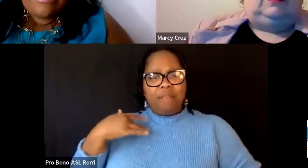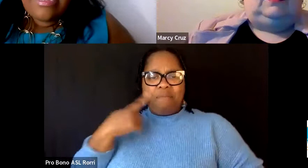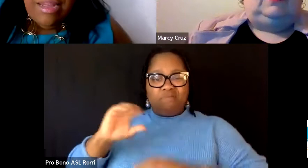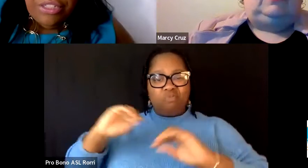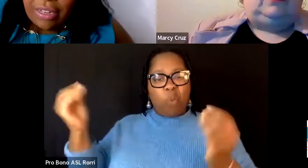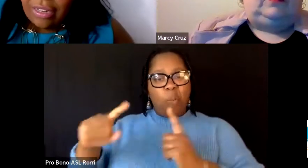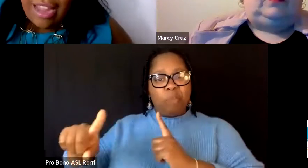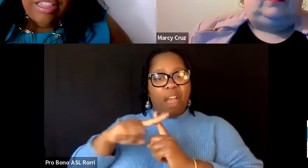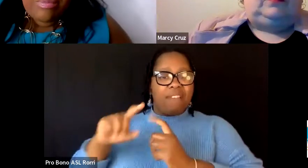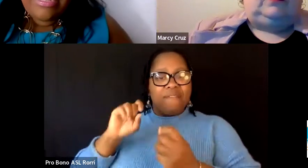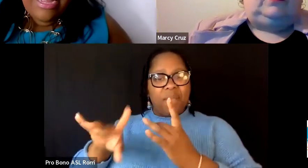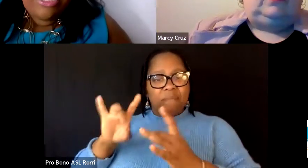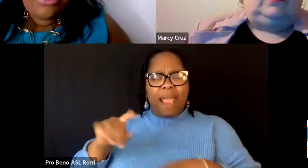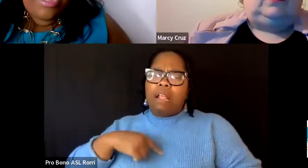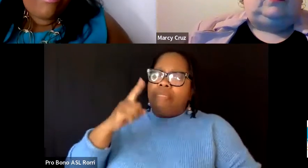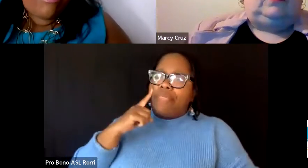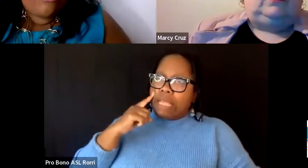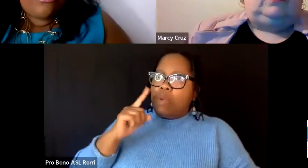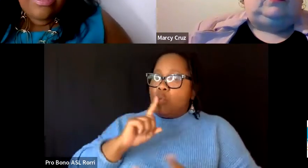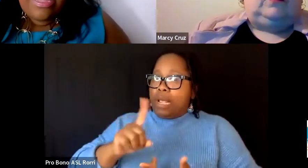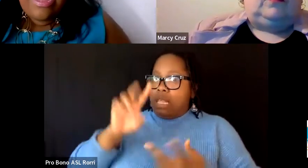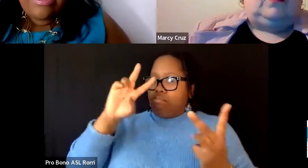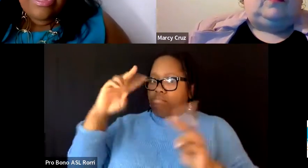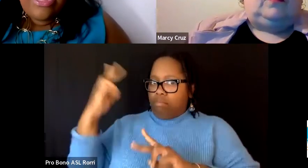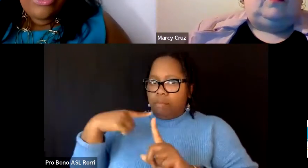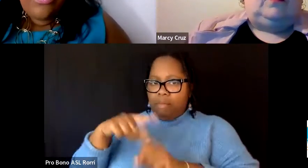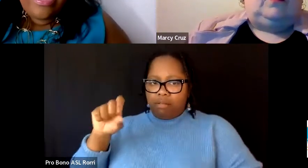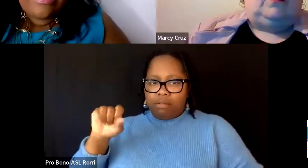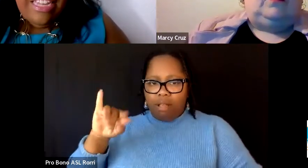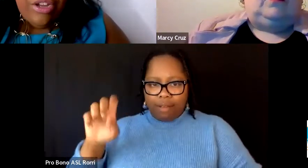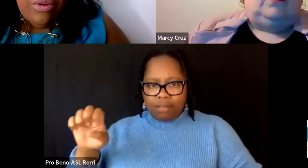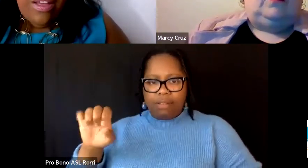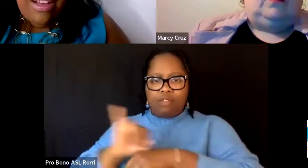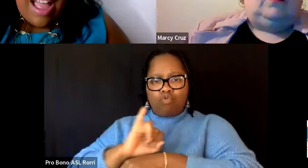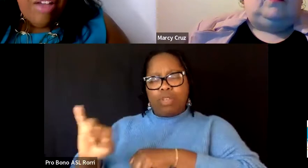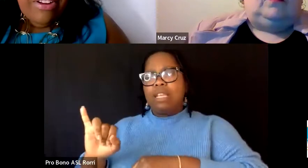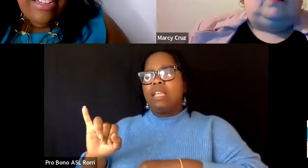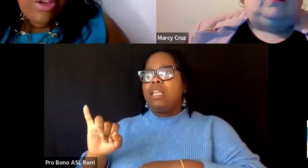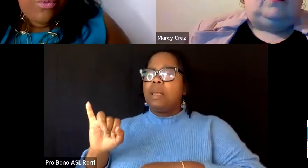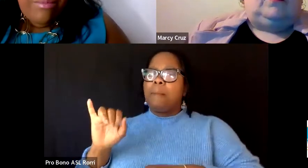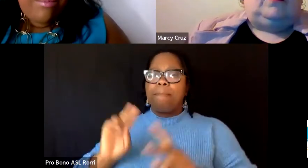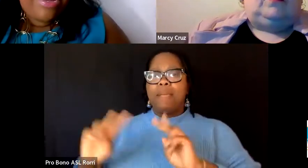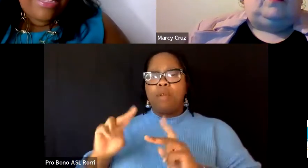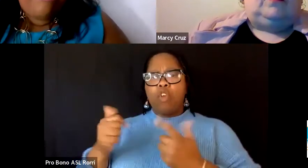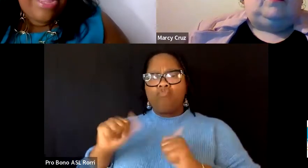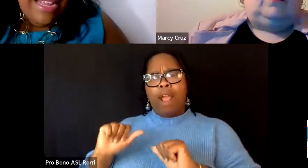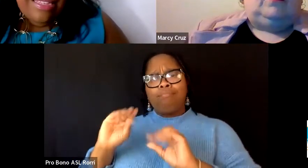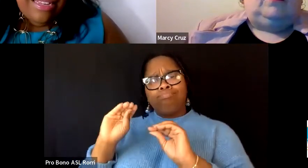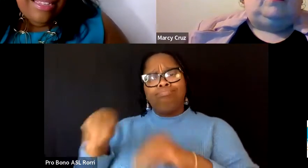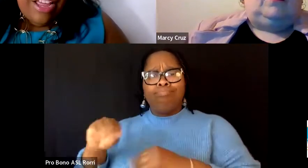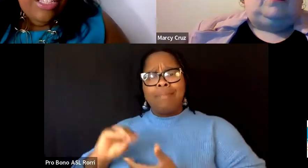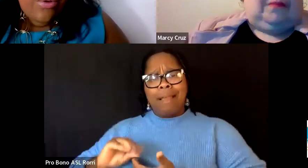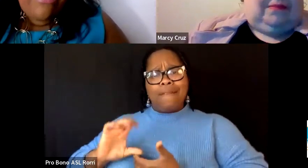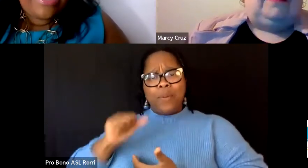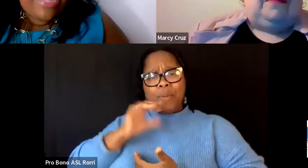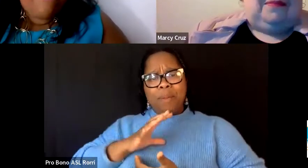it's a misconception, like in the plus industry, that people are doing things to instill confidence in women, but it's a